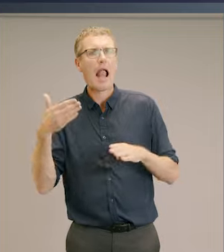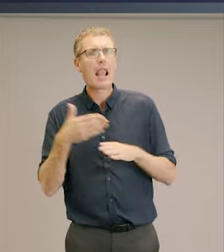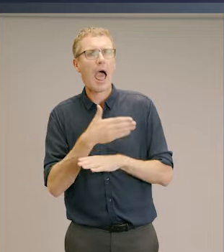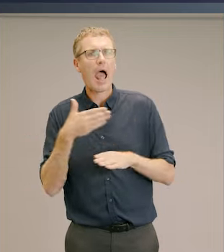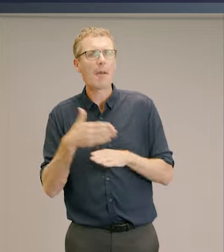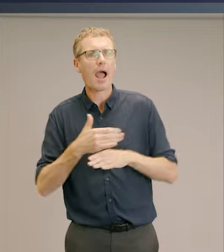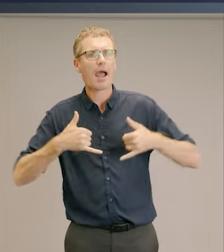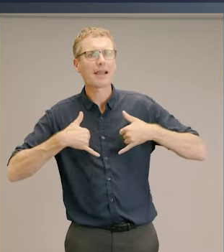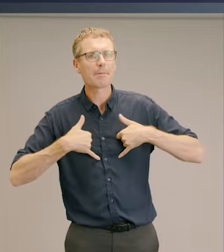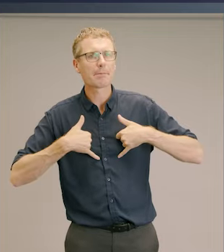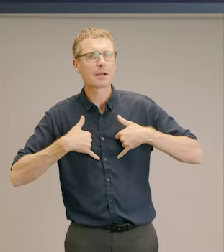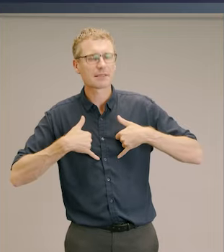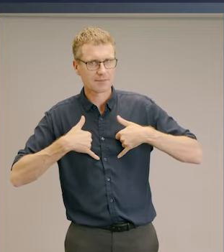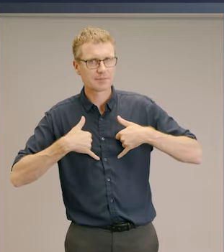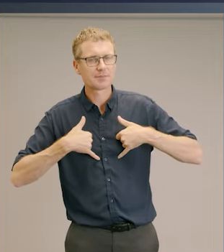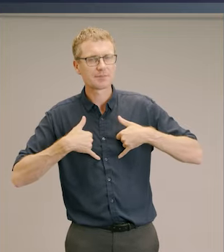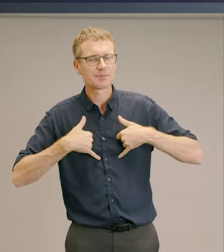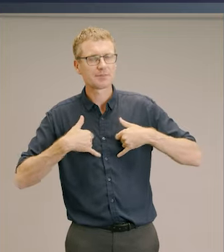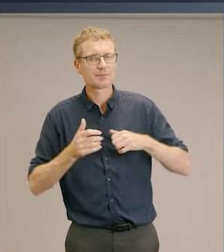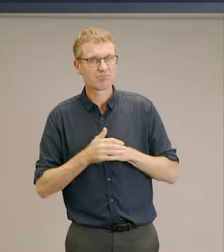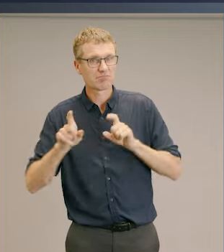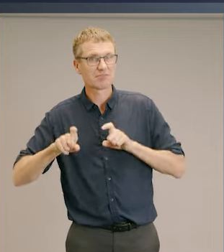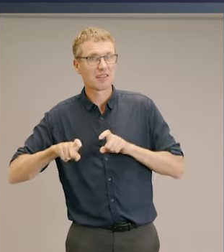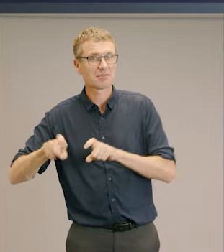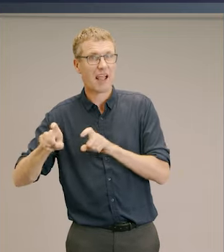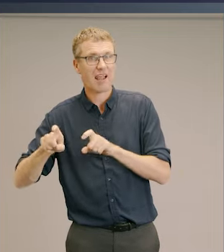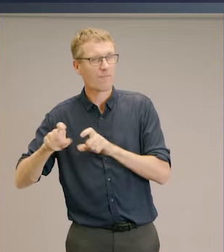have to go to a prisoner of war camp and they'd be in a labor camp